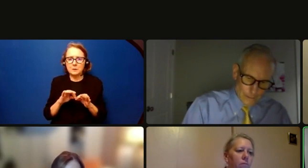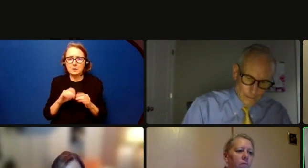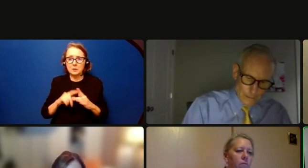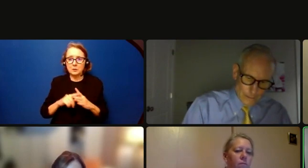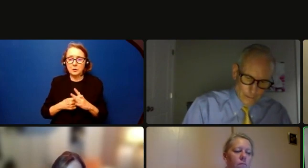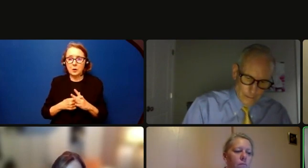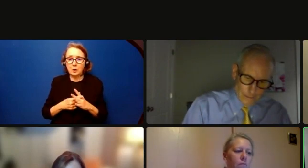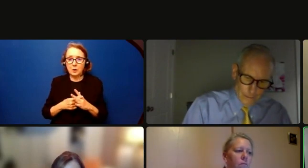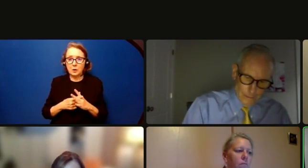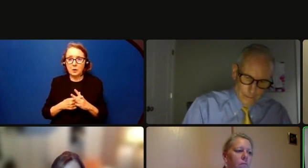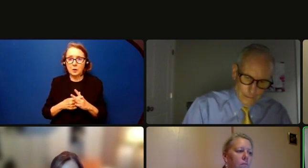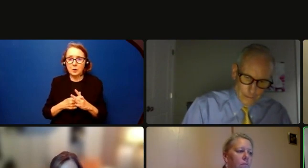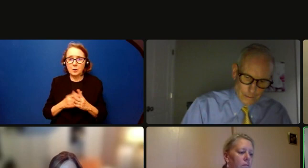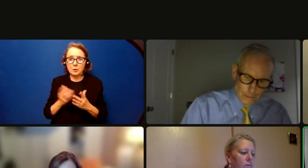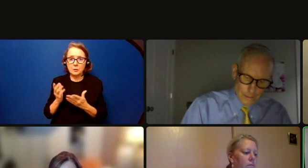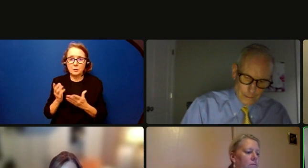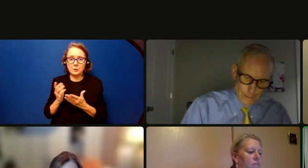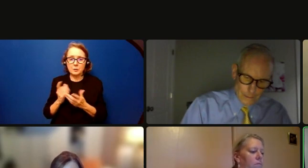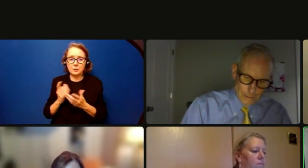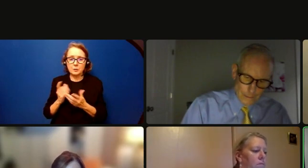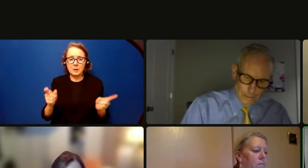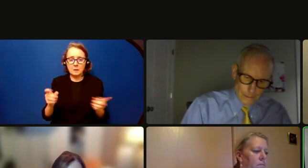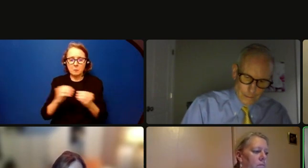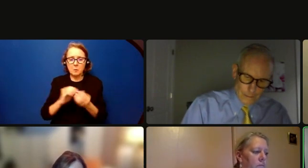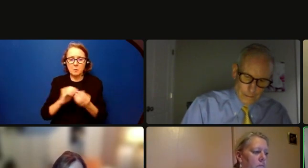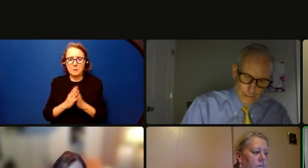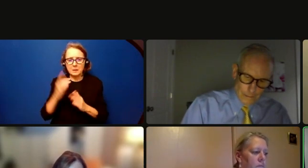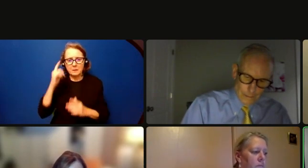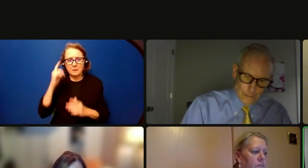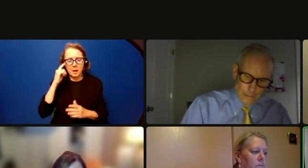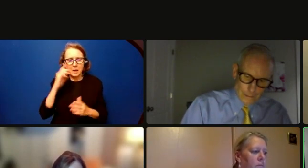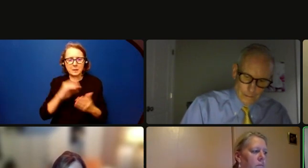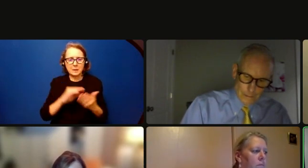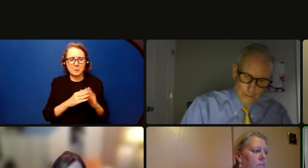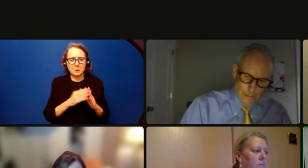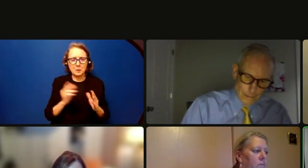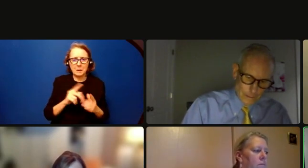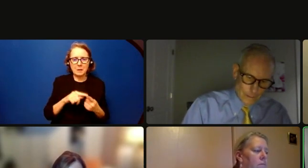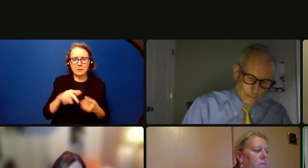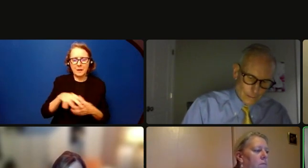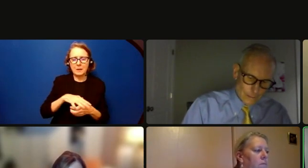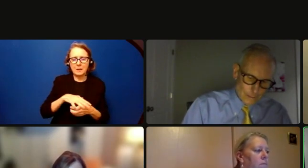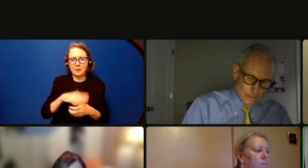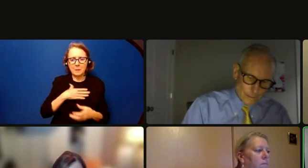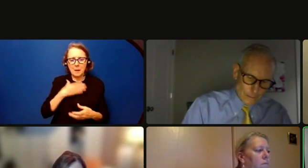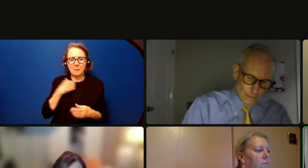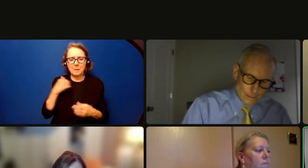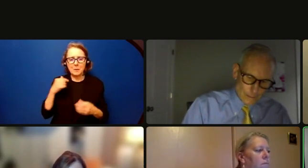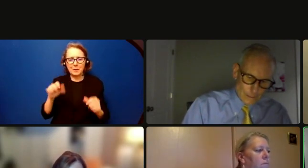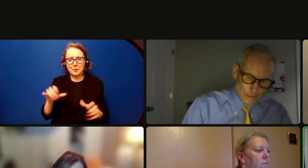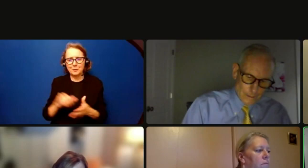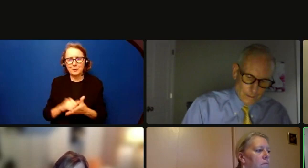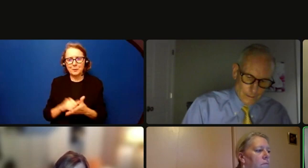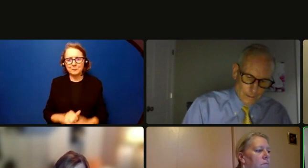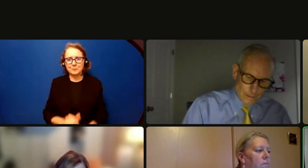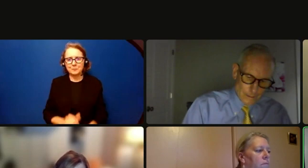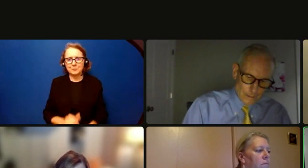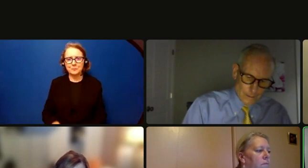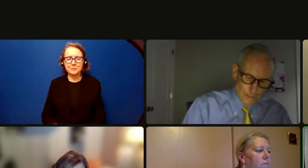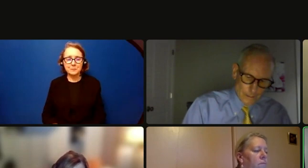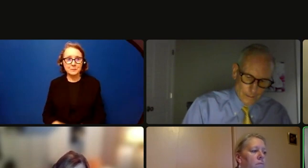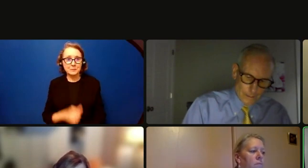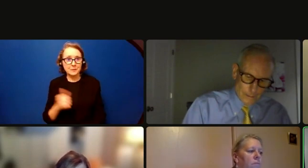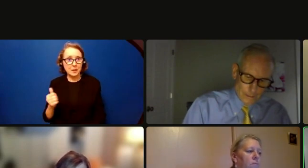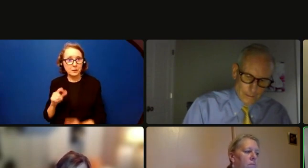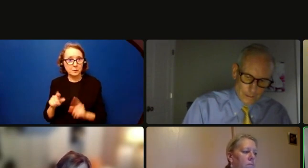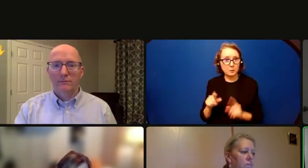to bring more peace of mind and community back to that area. So I'm really glad that we're able to do that. Are there other